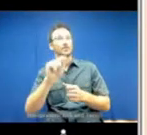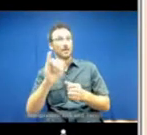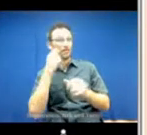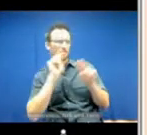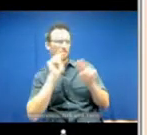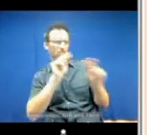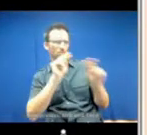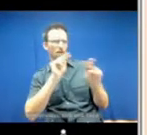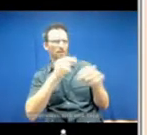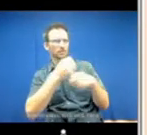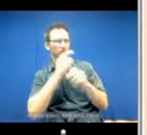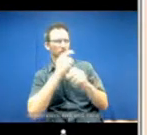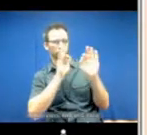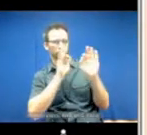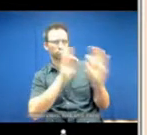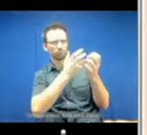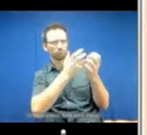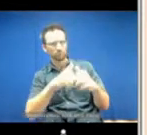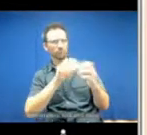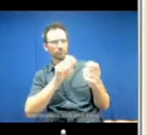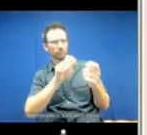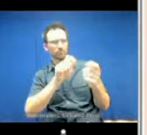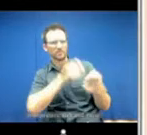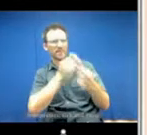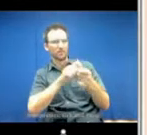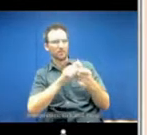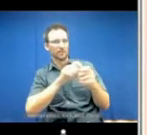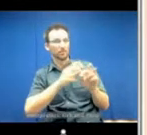privileged communications with any witness.